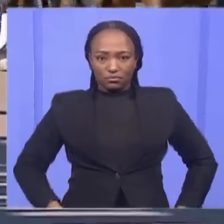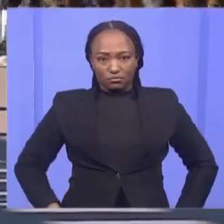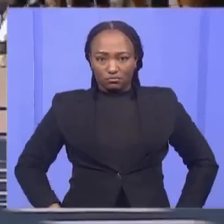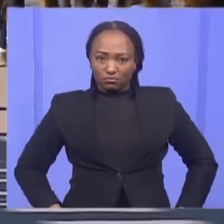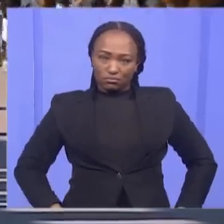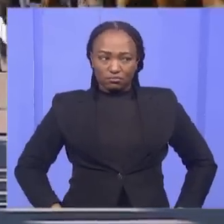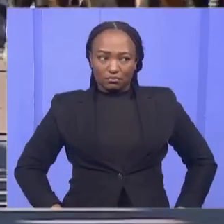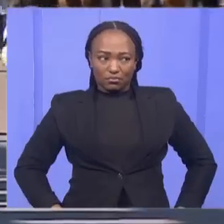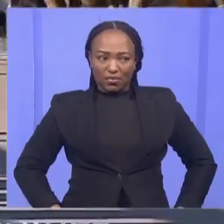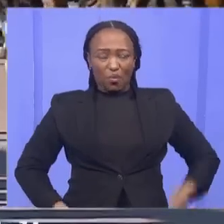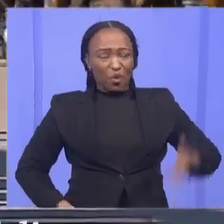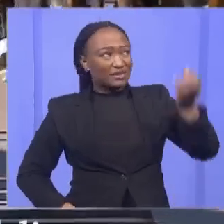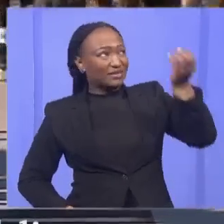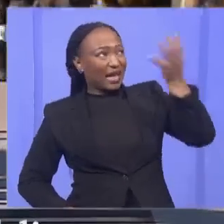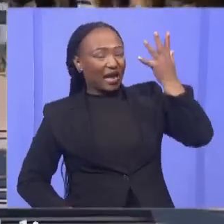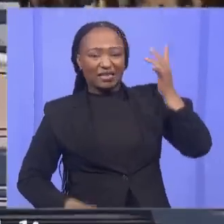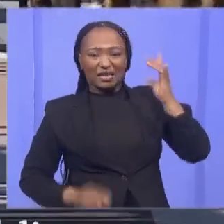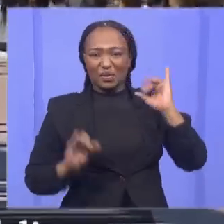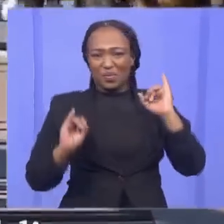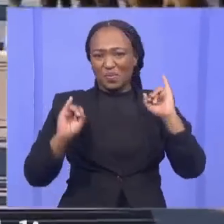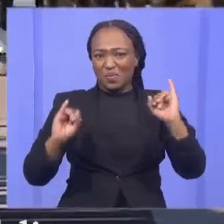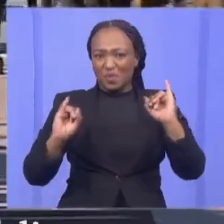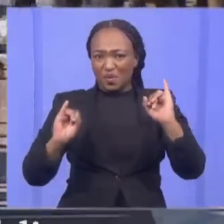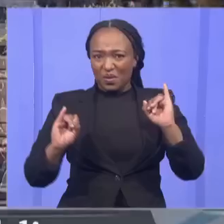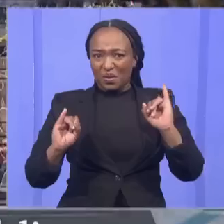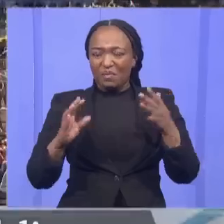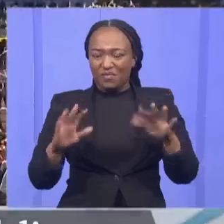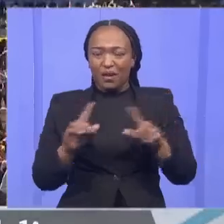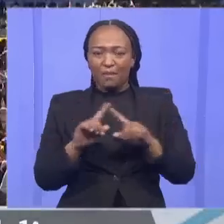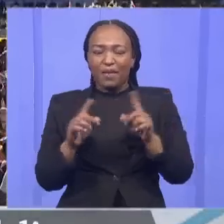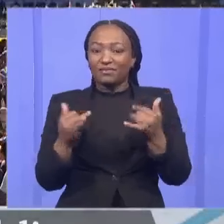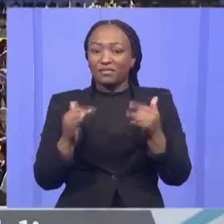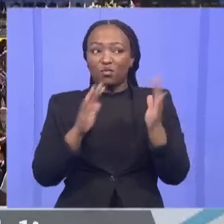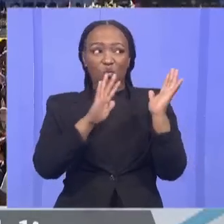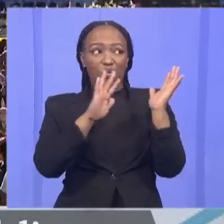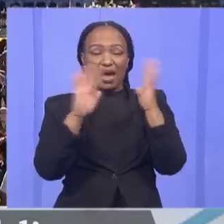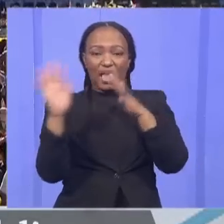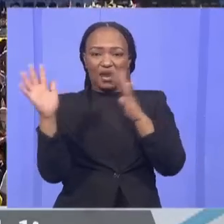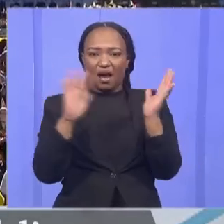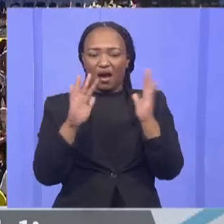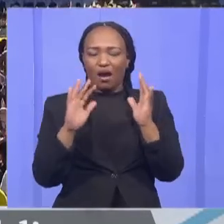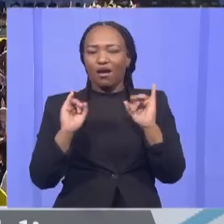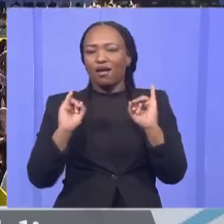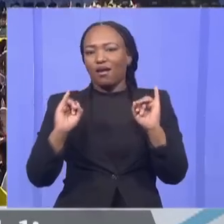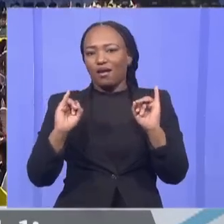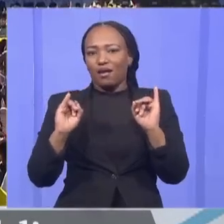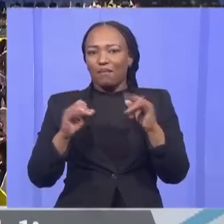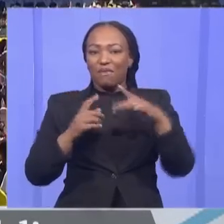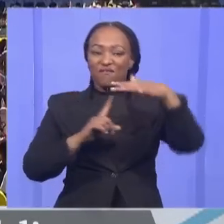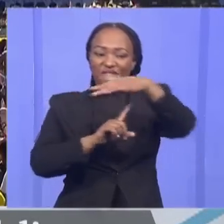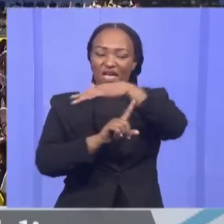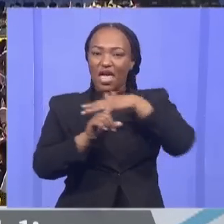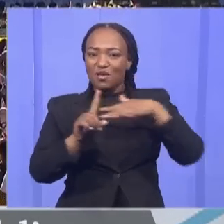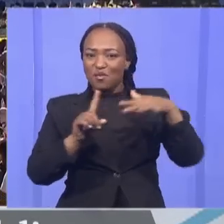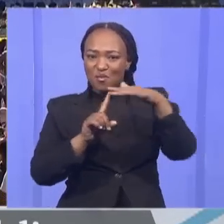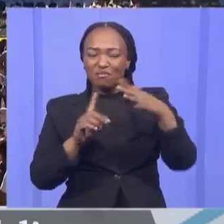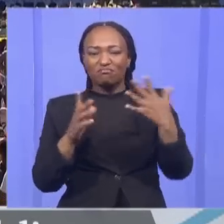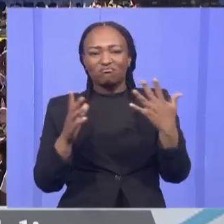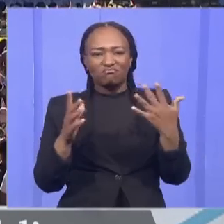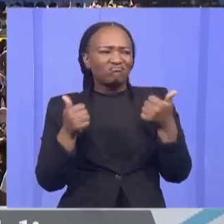they obviously are prepared for what's to come, but this weather and I suppose the venue also they